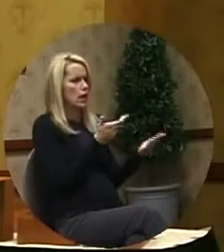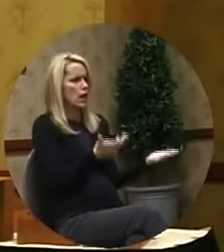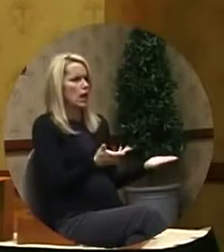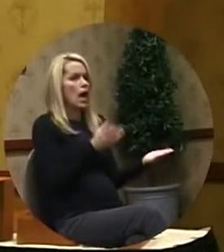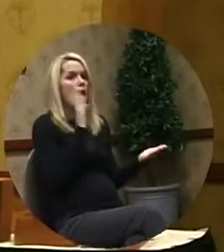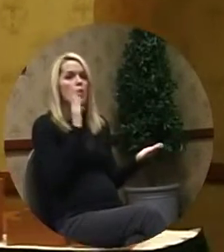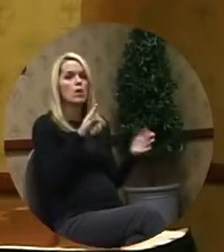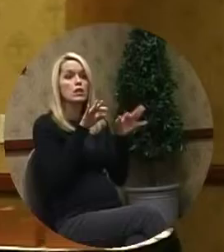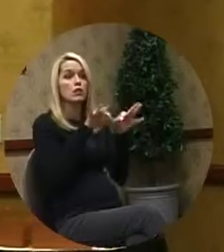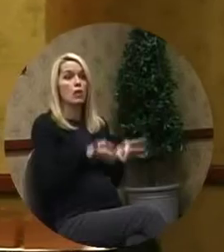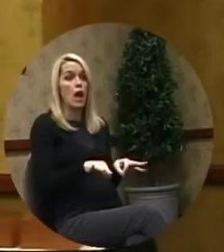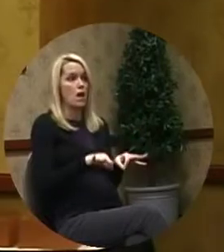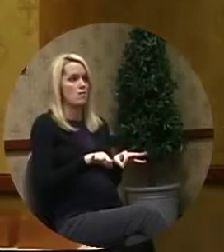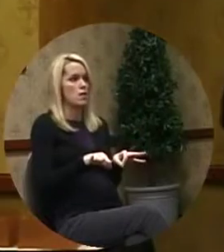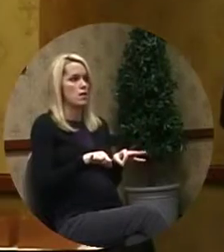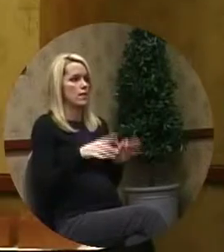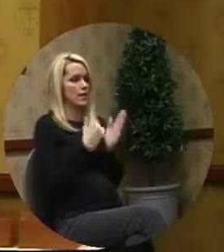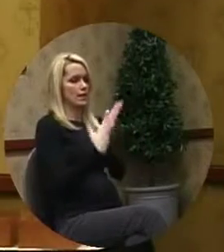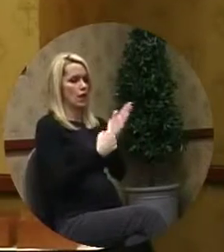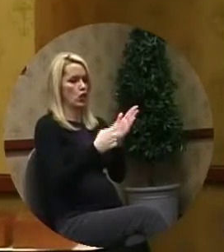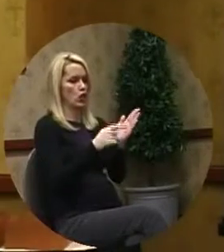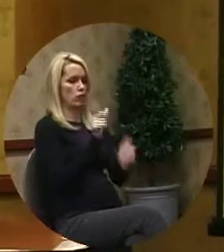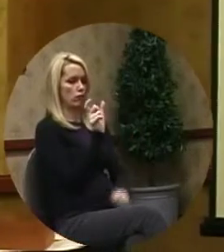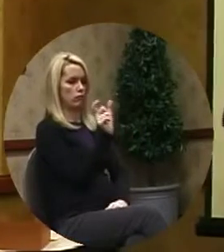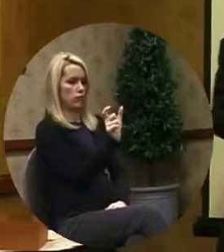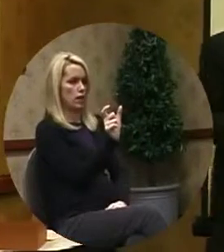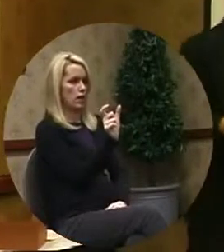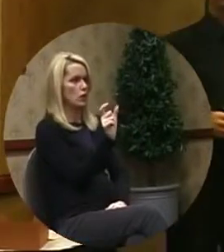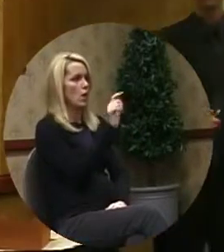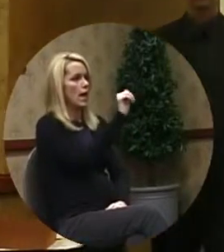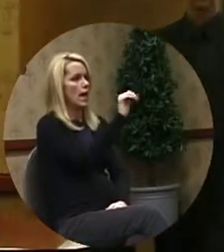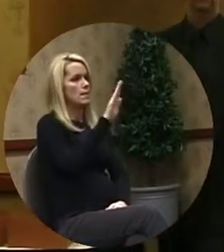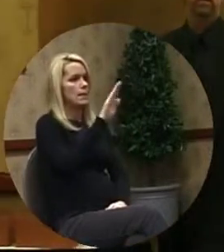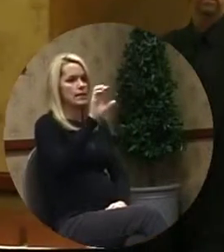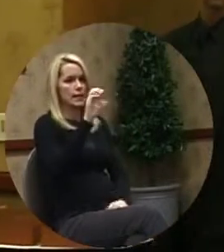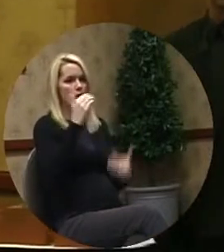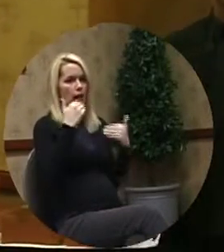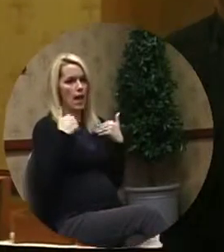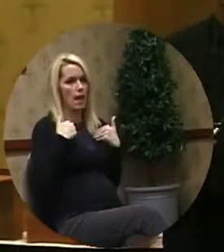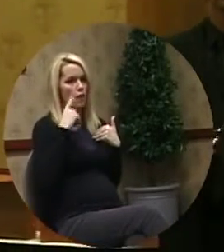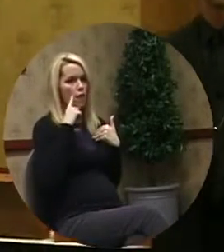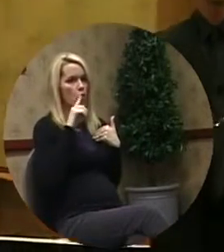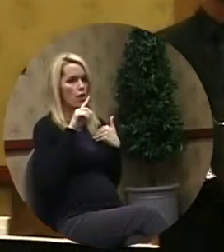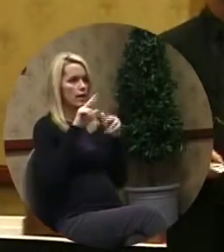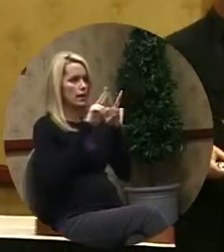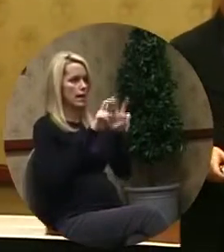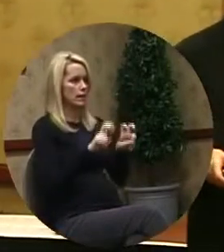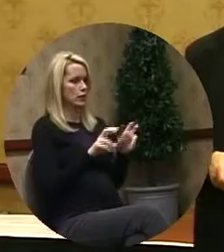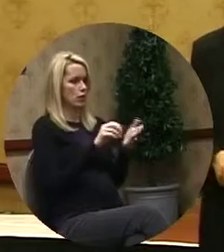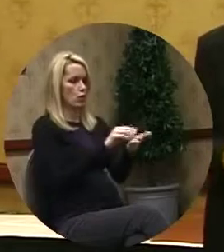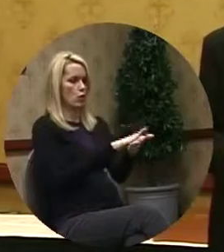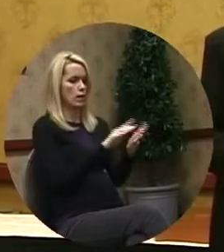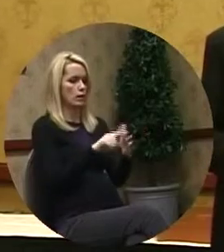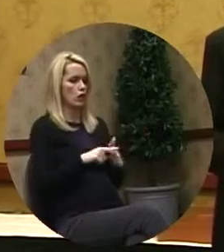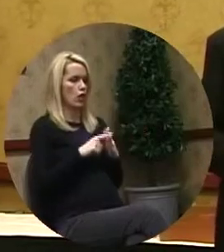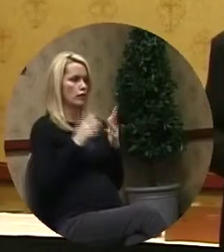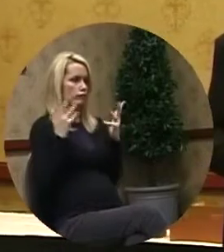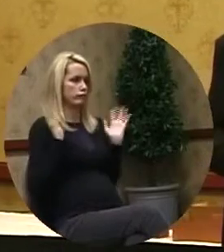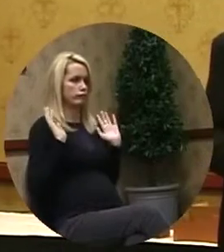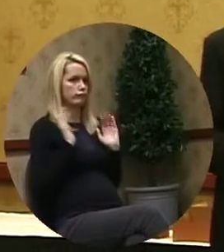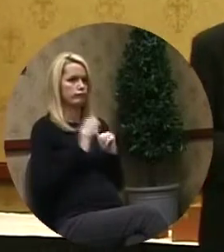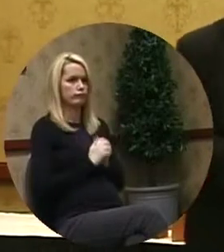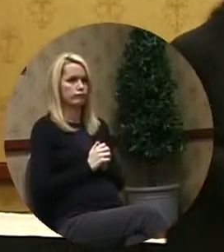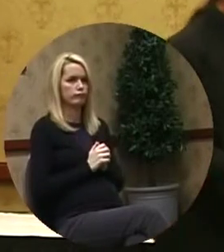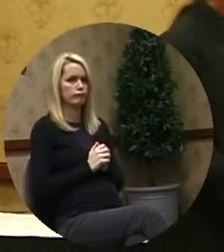just really briefly over here. I now have an antecedent behavior consequence or an ABC analysis or recording started.